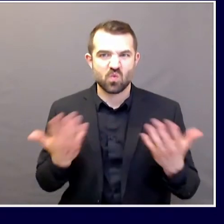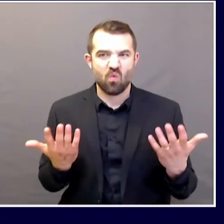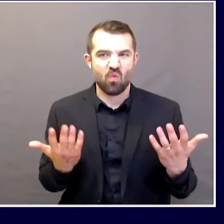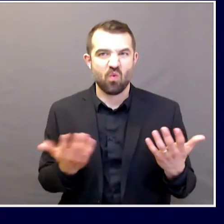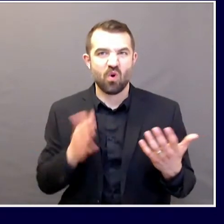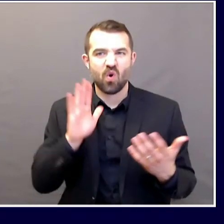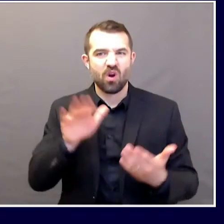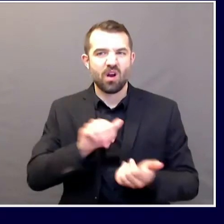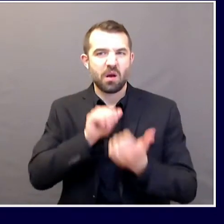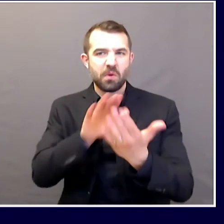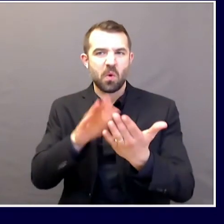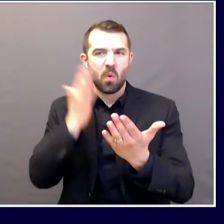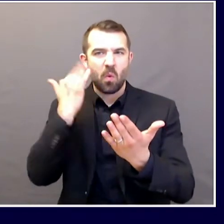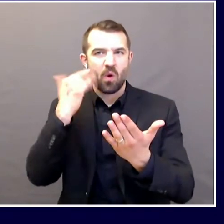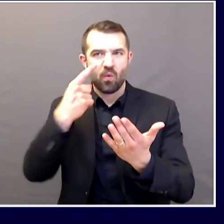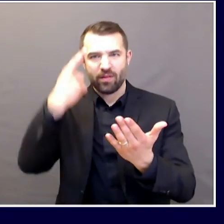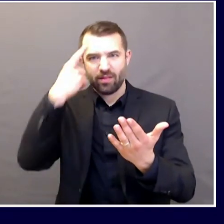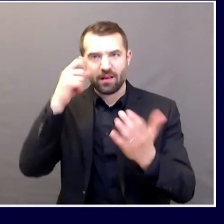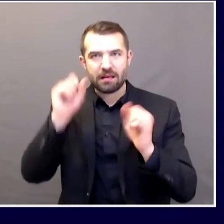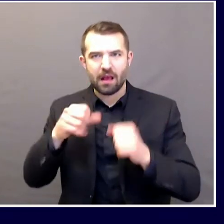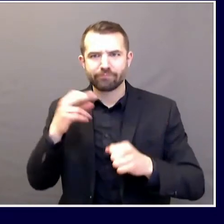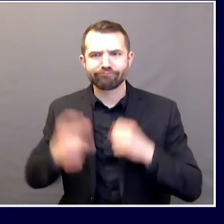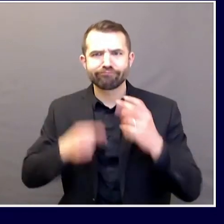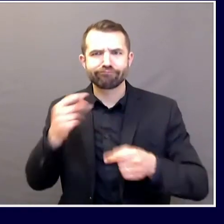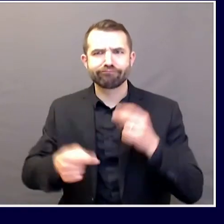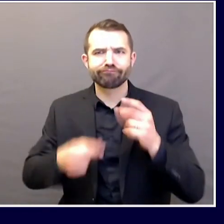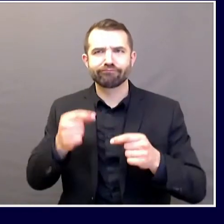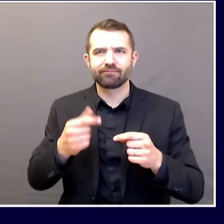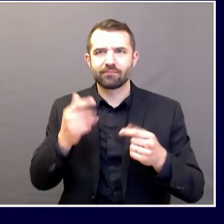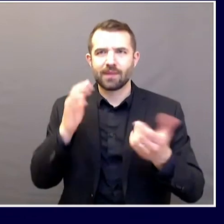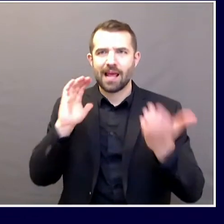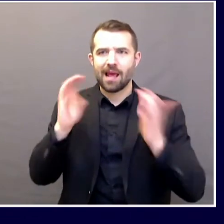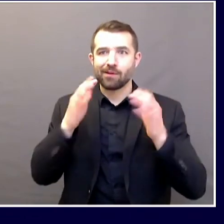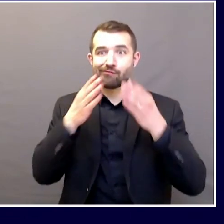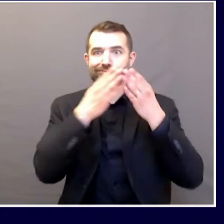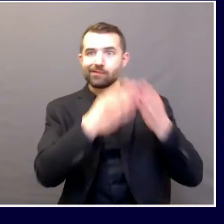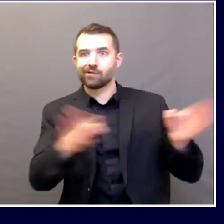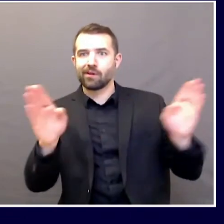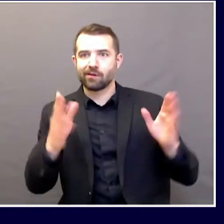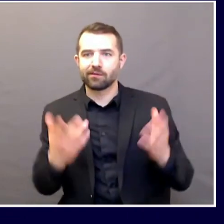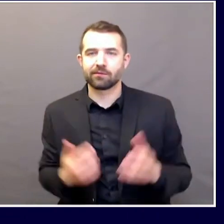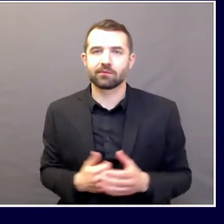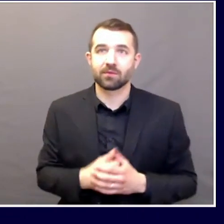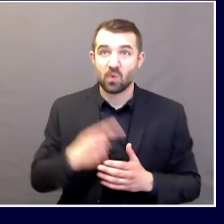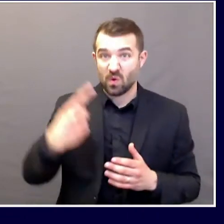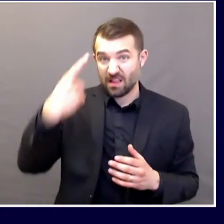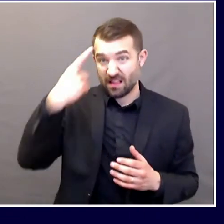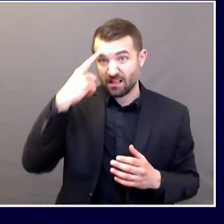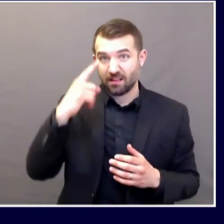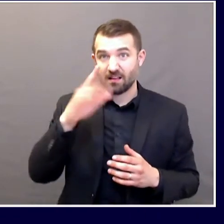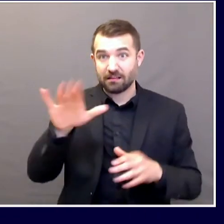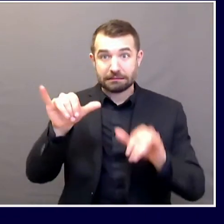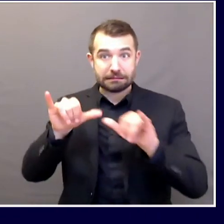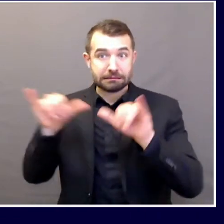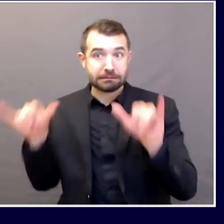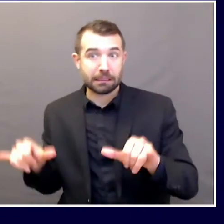move through it so quickly? Is there something about like their populations or just like how they've been delivering vaccines?